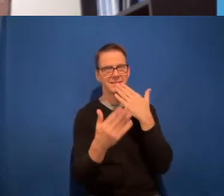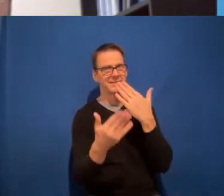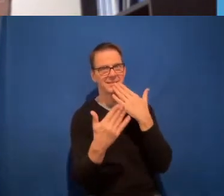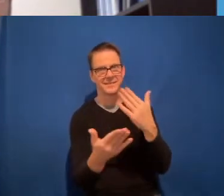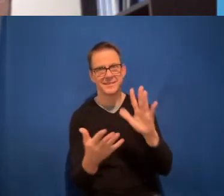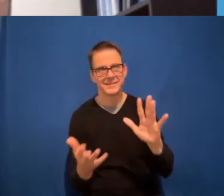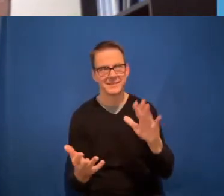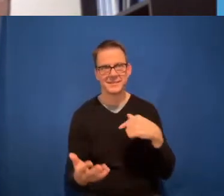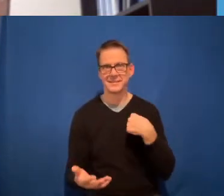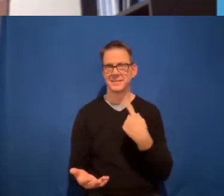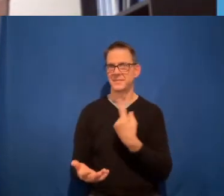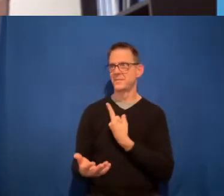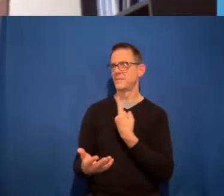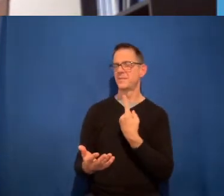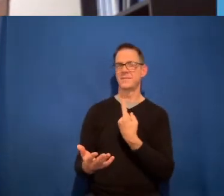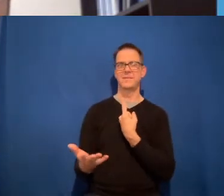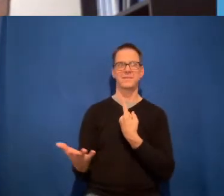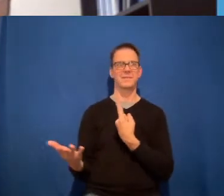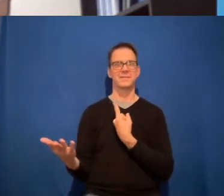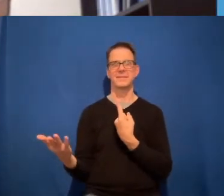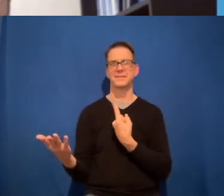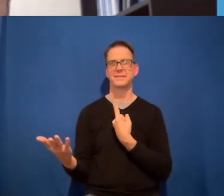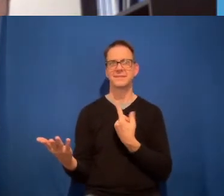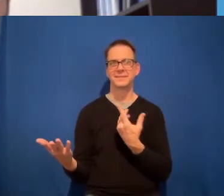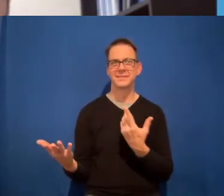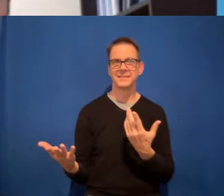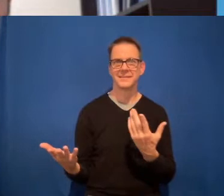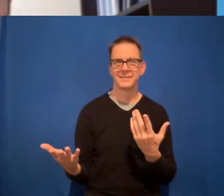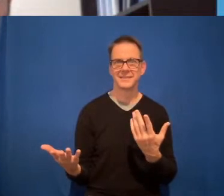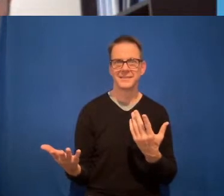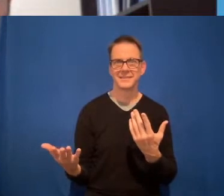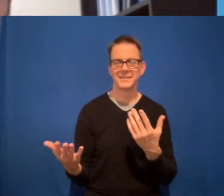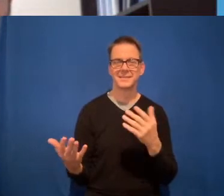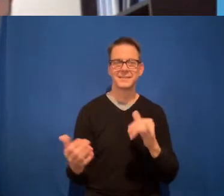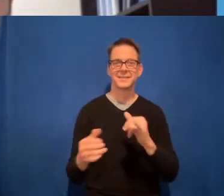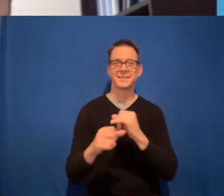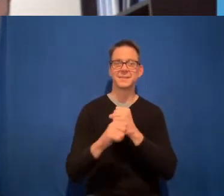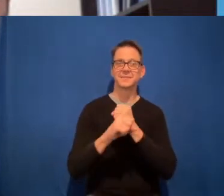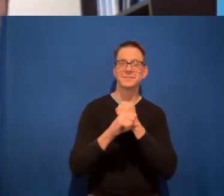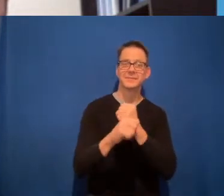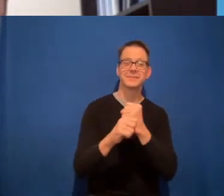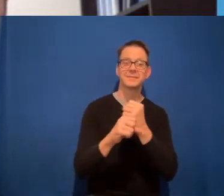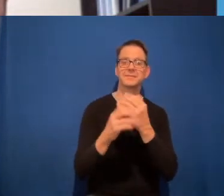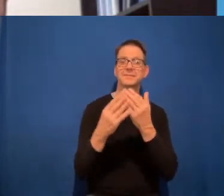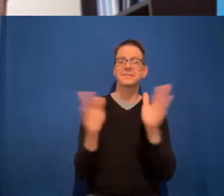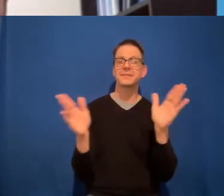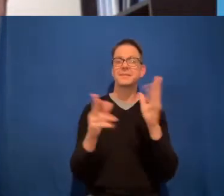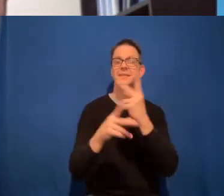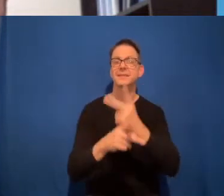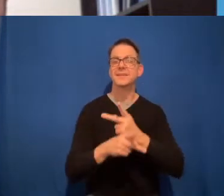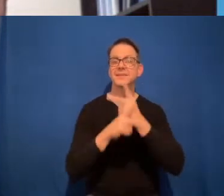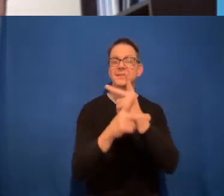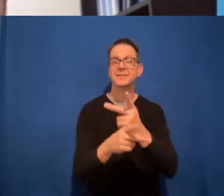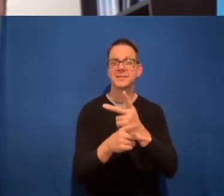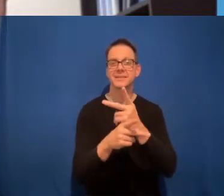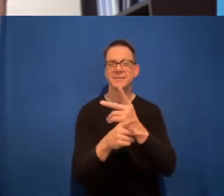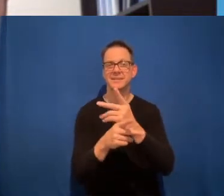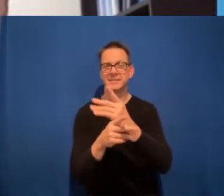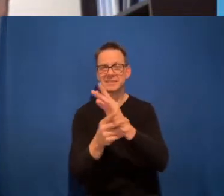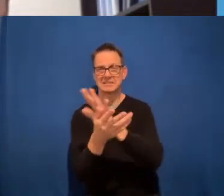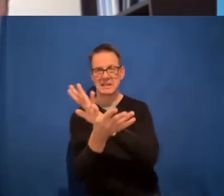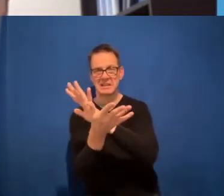But when it comes to protecting public health care and repairing the damage that was done to our public health care